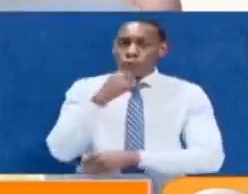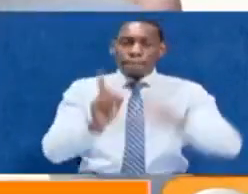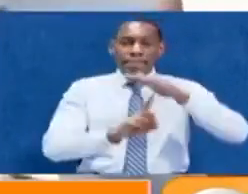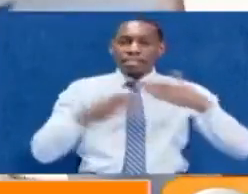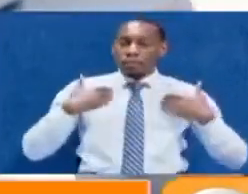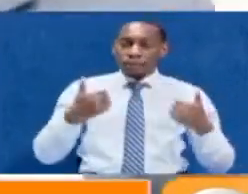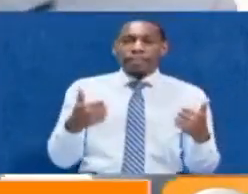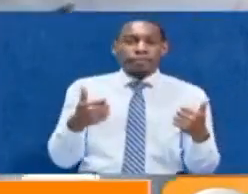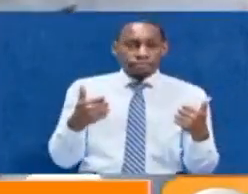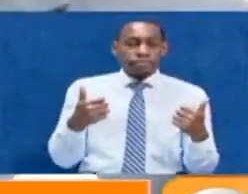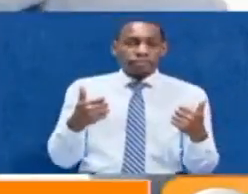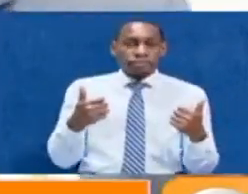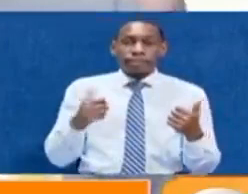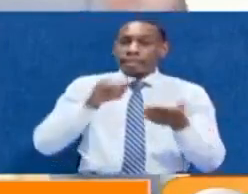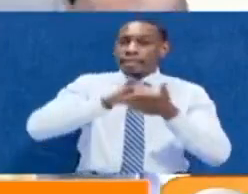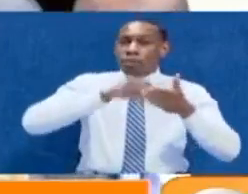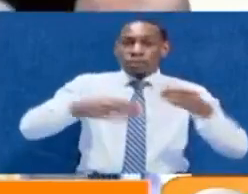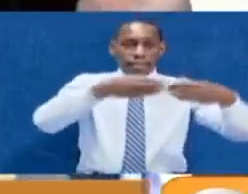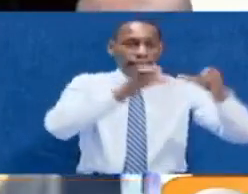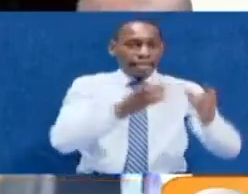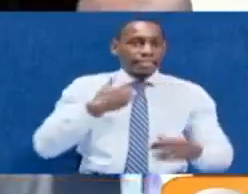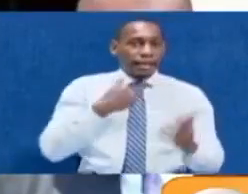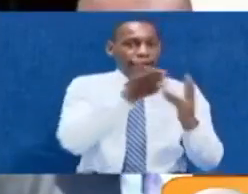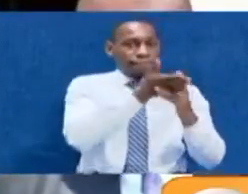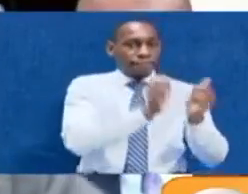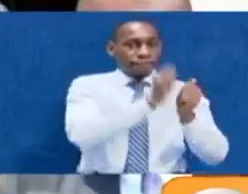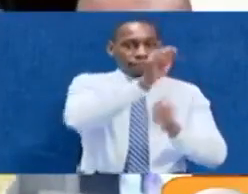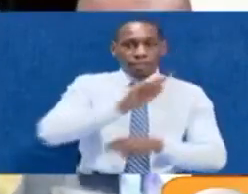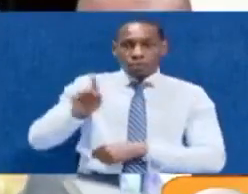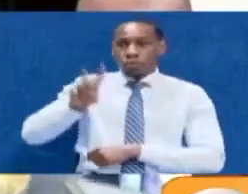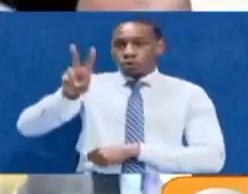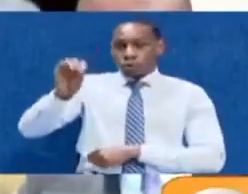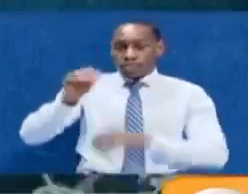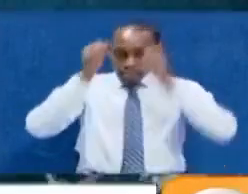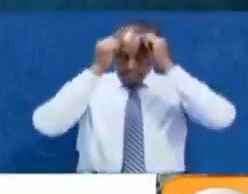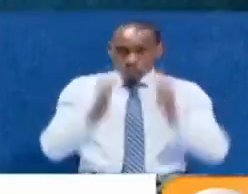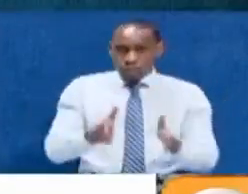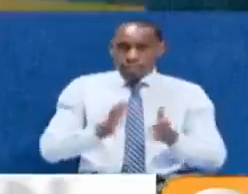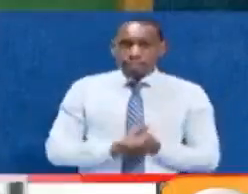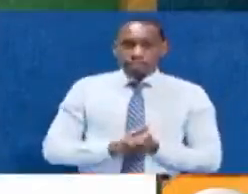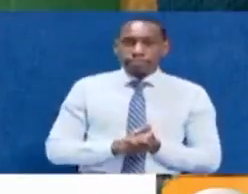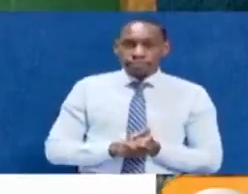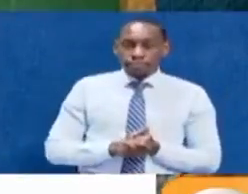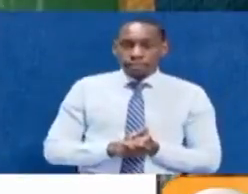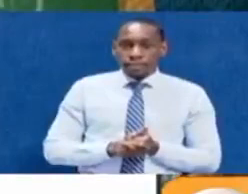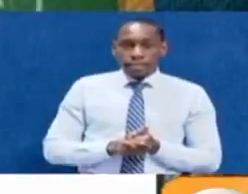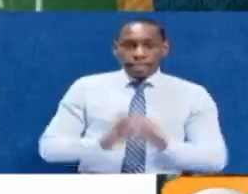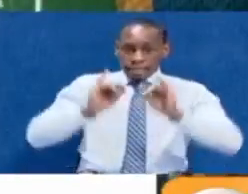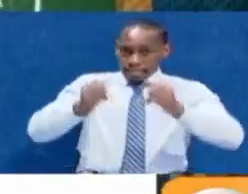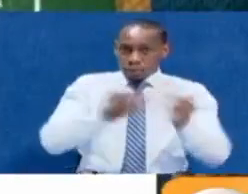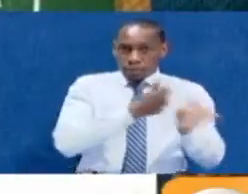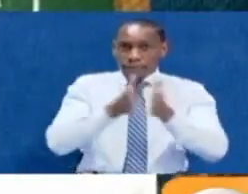Health that a class should have between 15 and 20 children. To fit the new